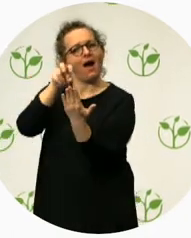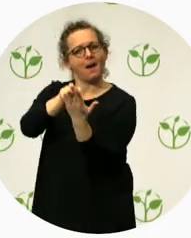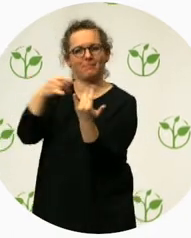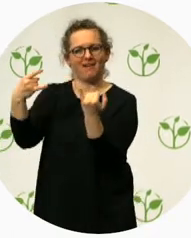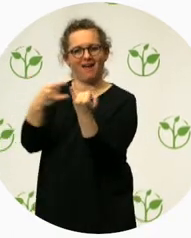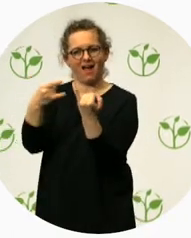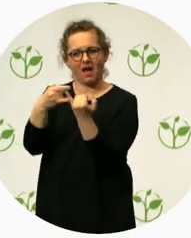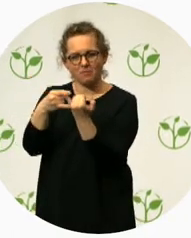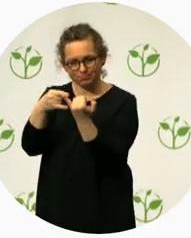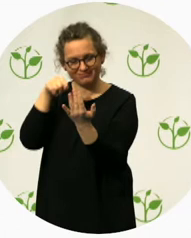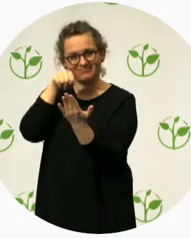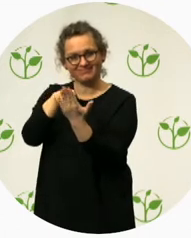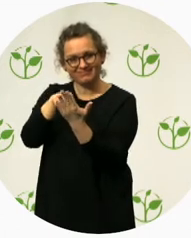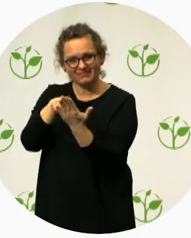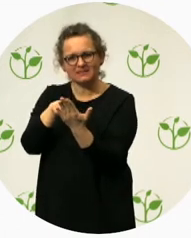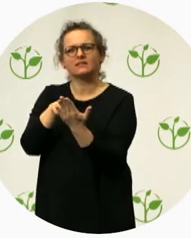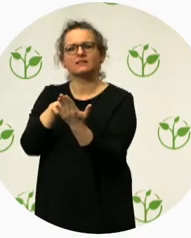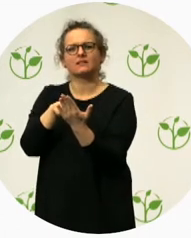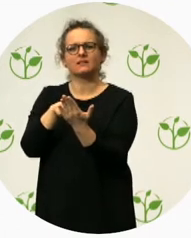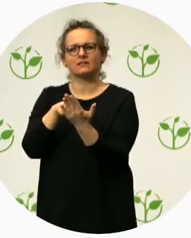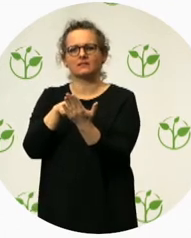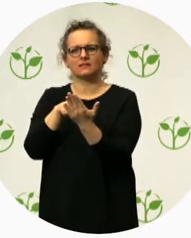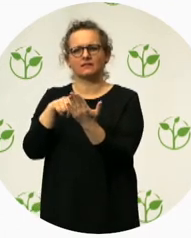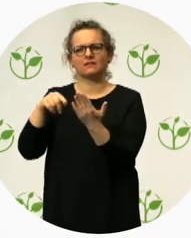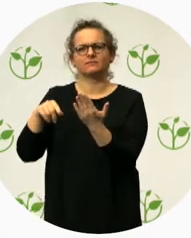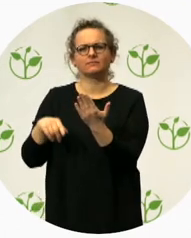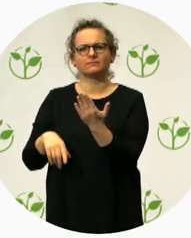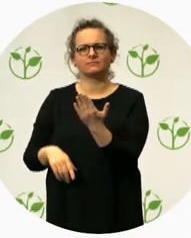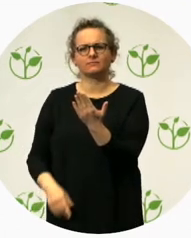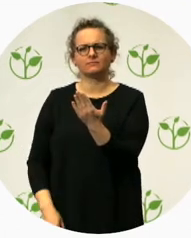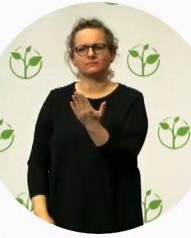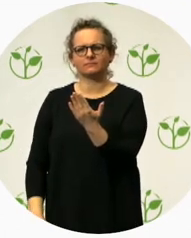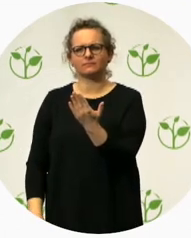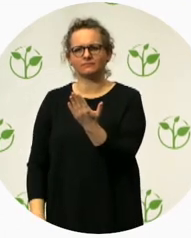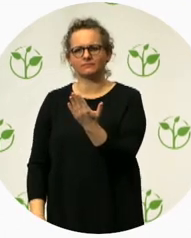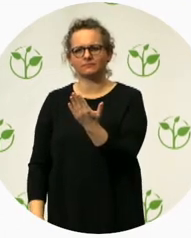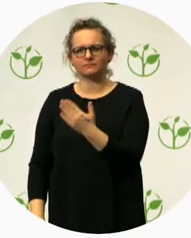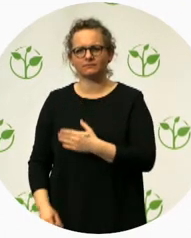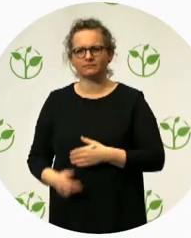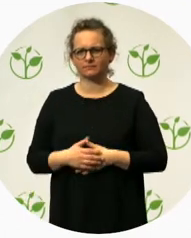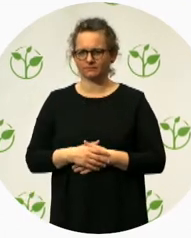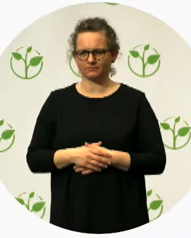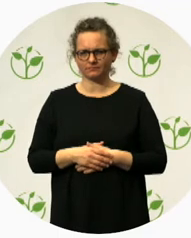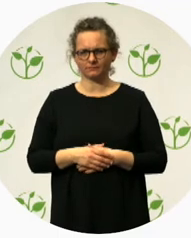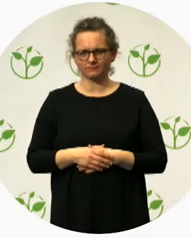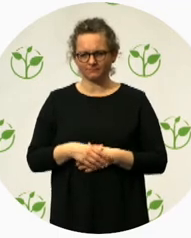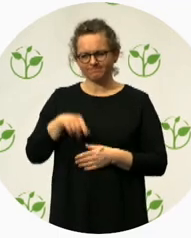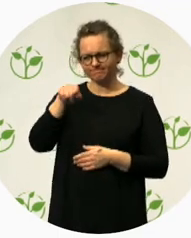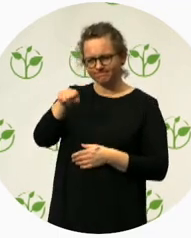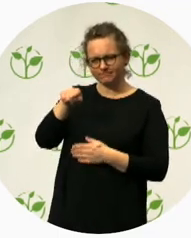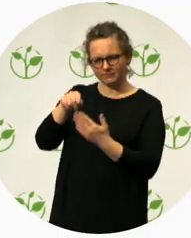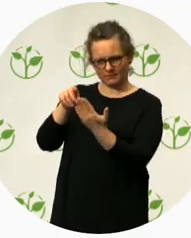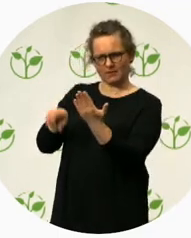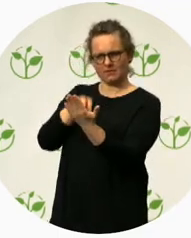what it does, it looks at text, it looks at labels, it looks